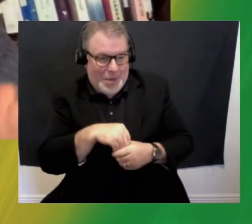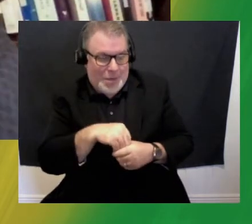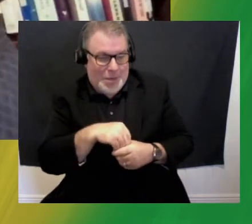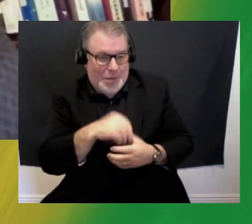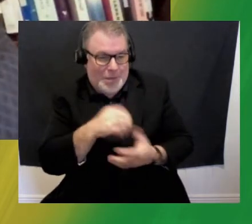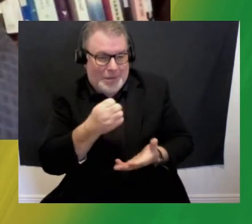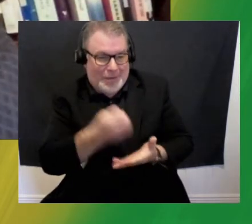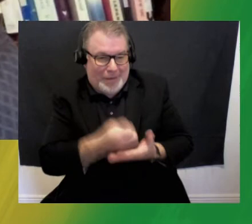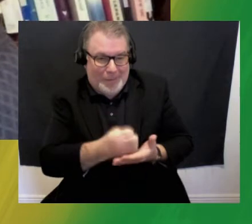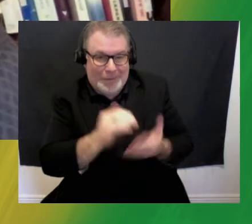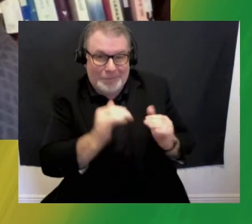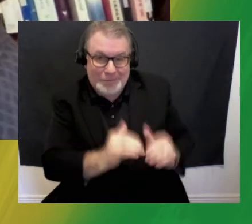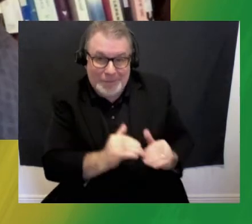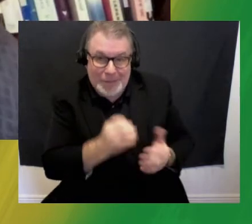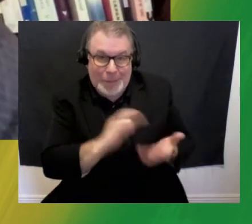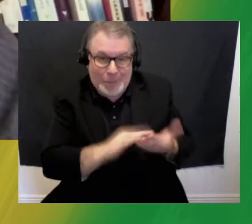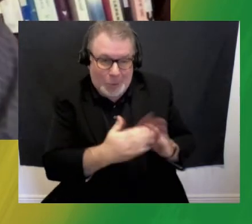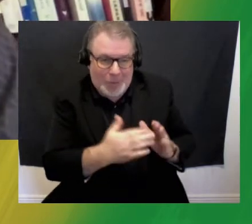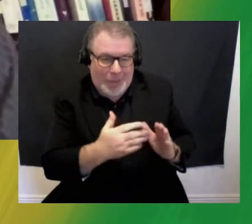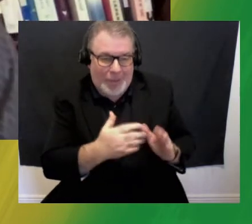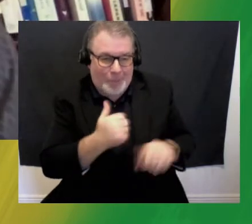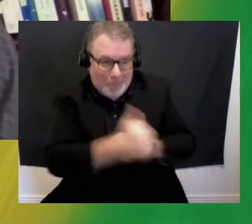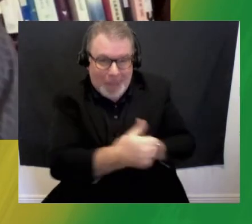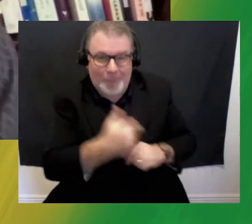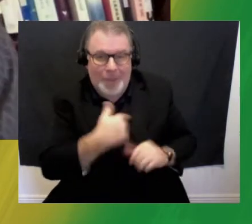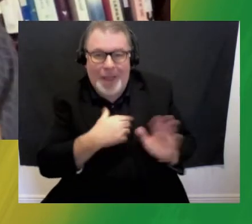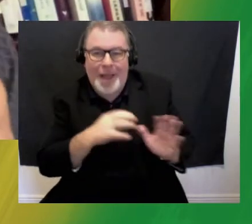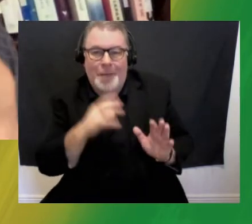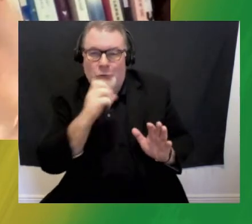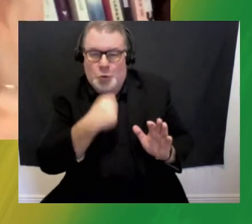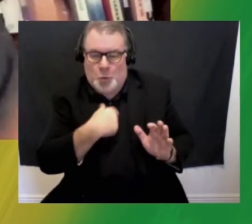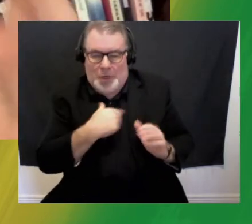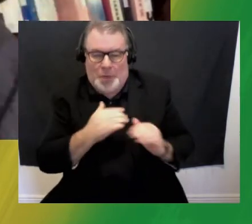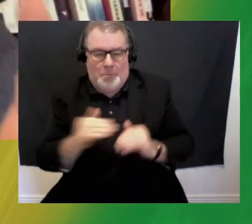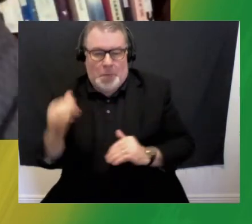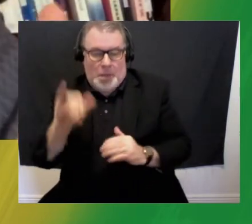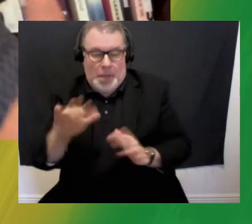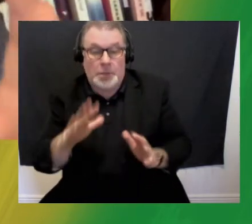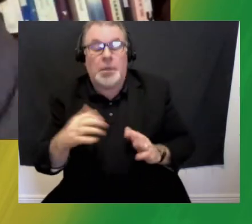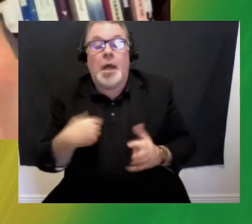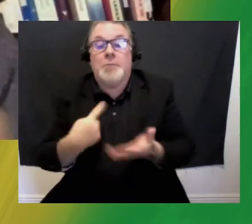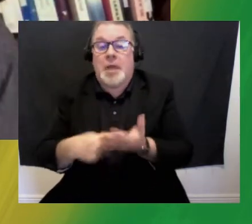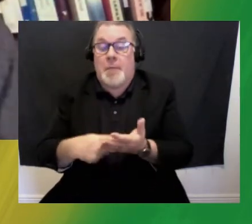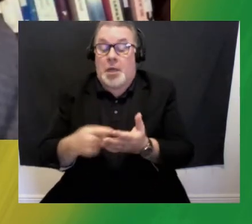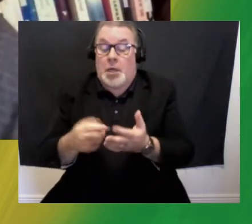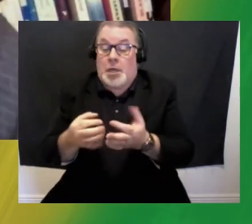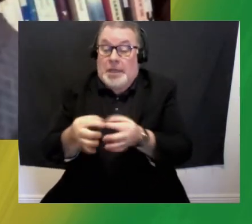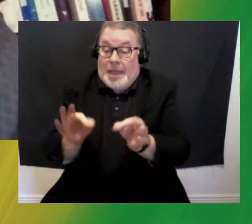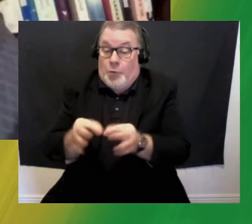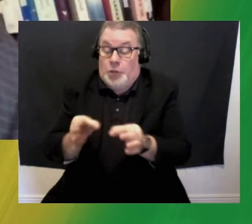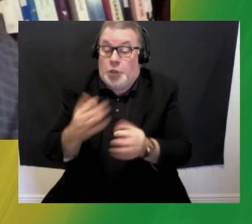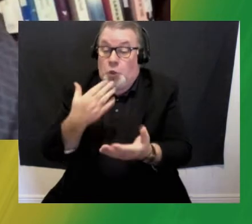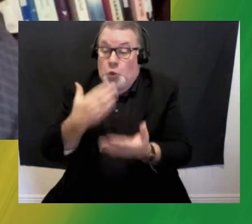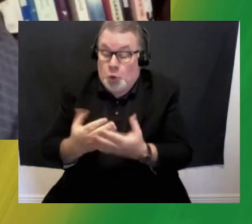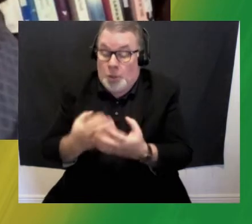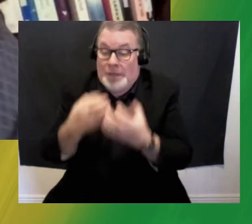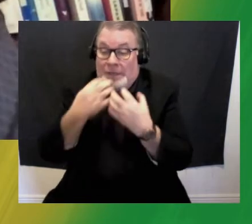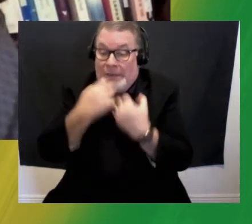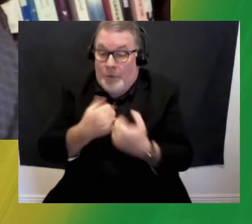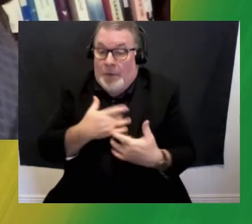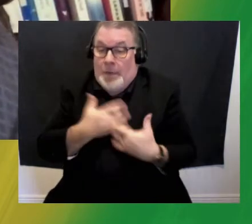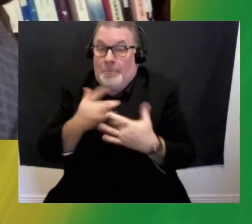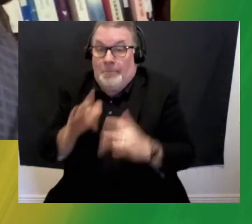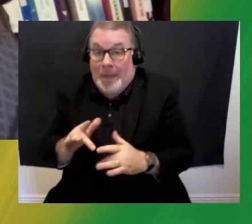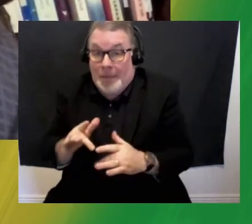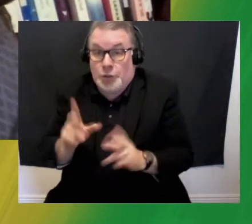assuming we're beyond that in this event. But I'm talking about the language that good, caring, compassionate people would use to